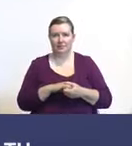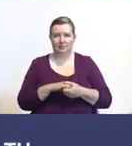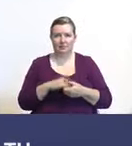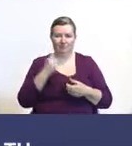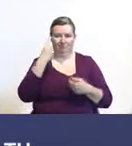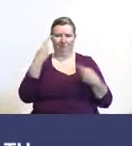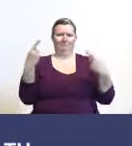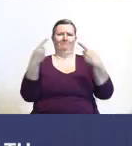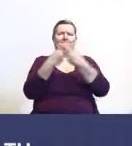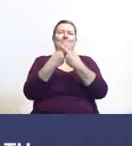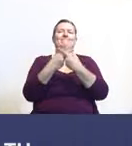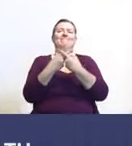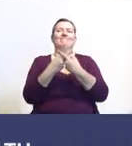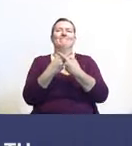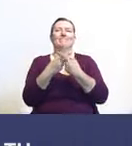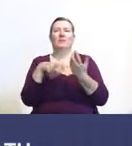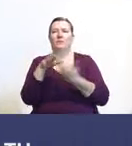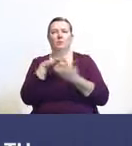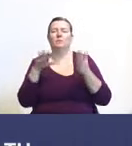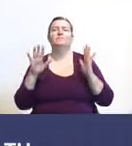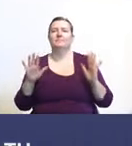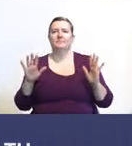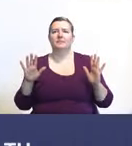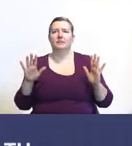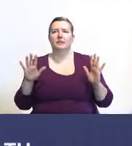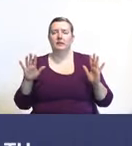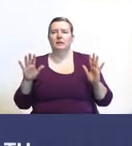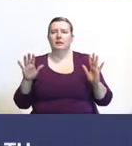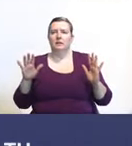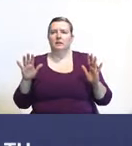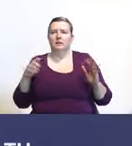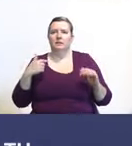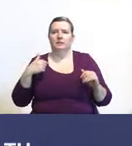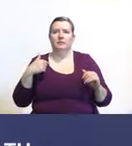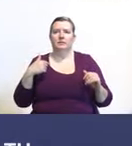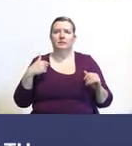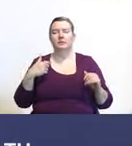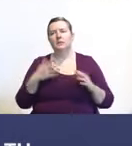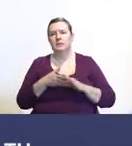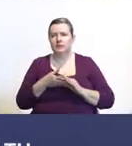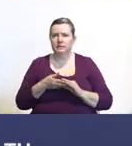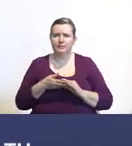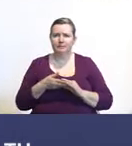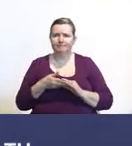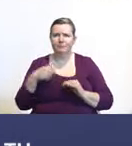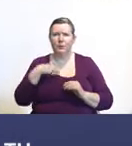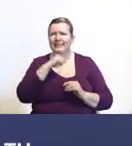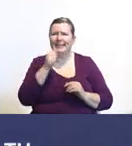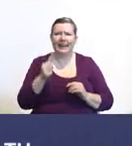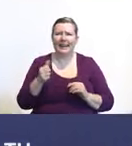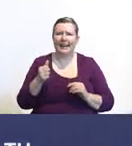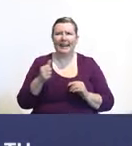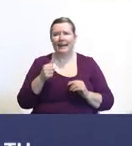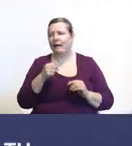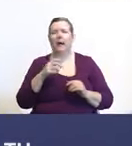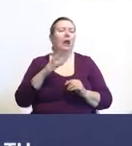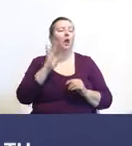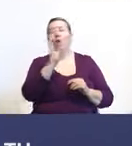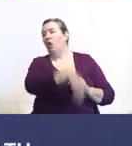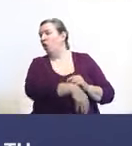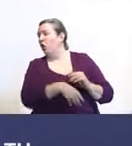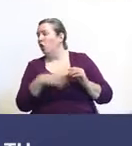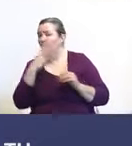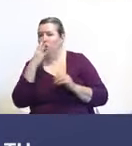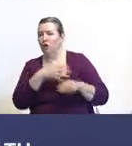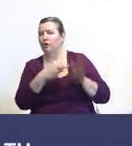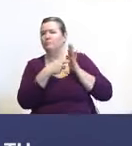with each other. We're not going to back away from the mandate, but we want to make sure our executive order is consistent